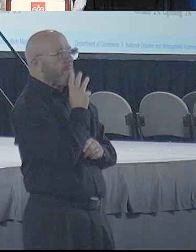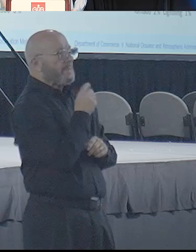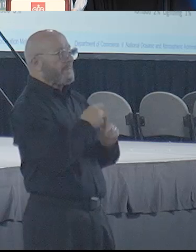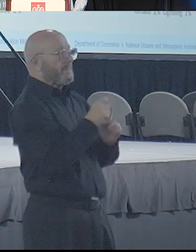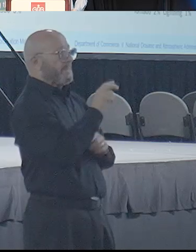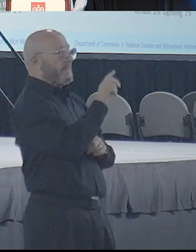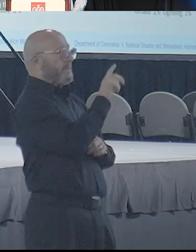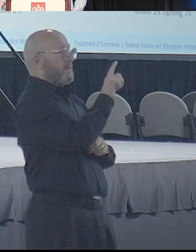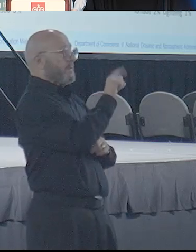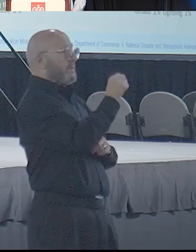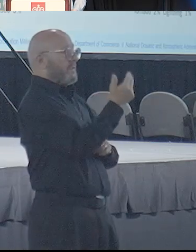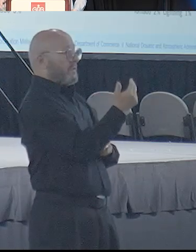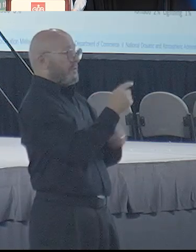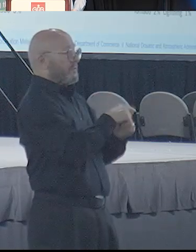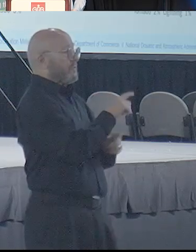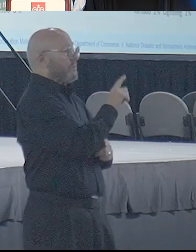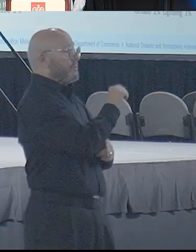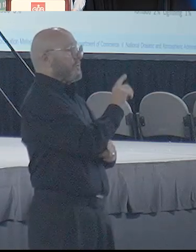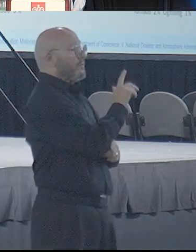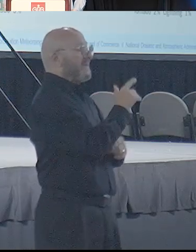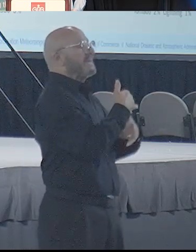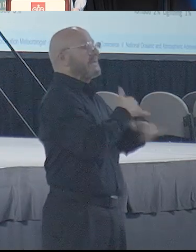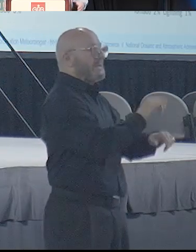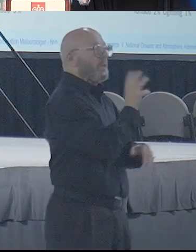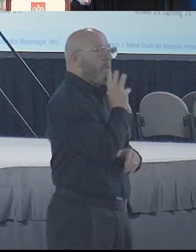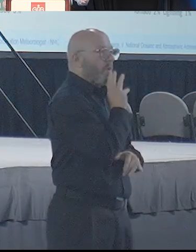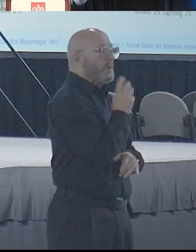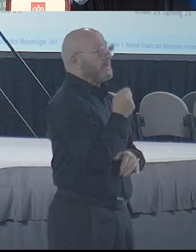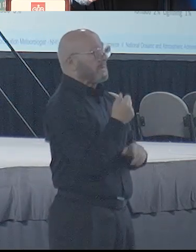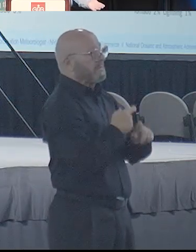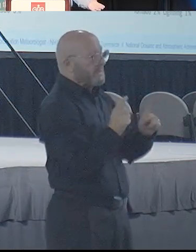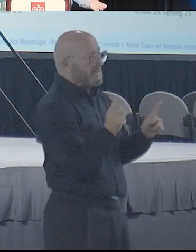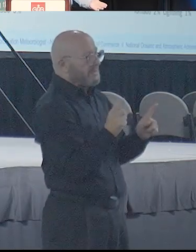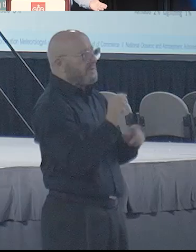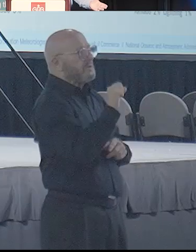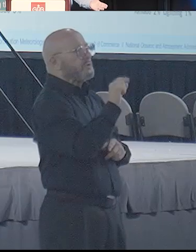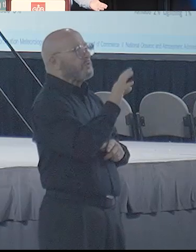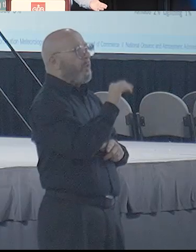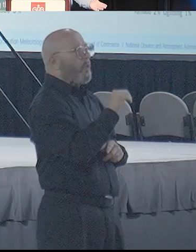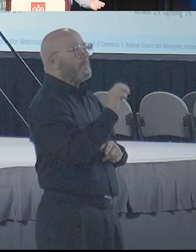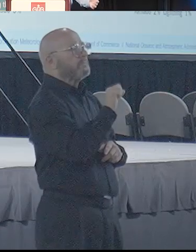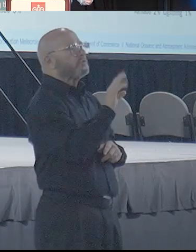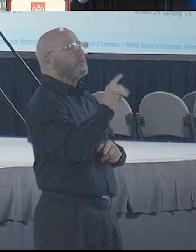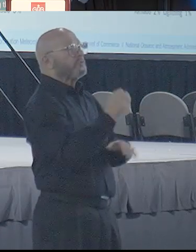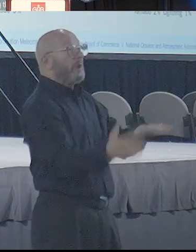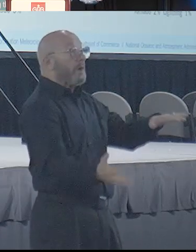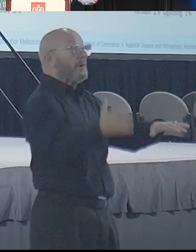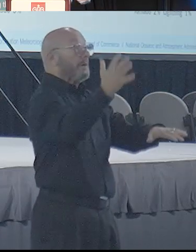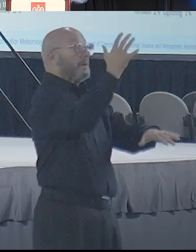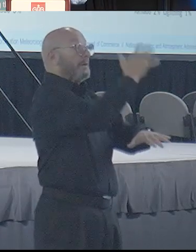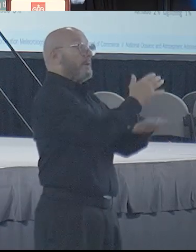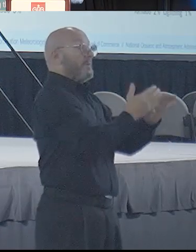period from 2013 to 2023, it's still water. It's a little bit different in that the storm surge was a higher percentage,